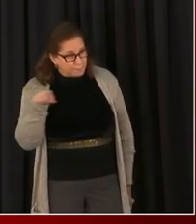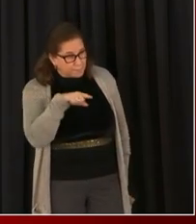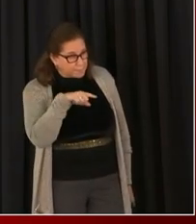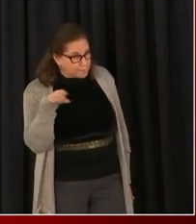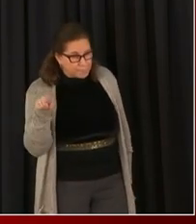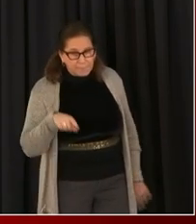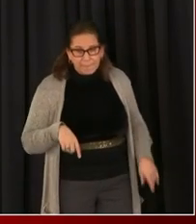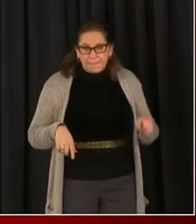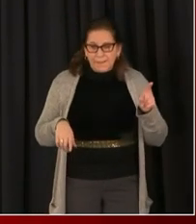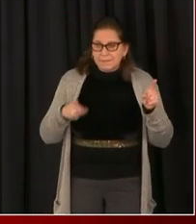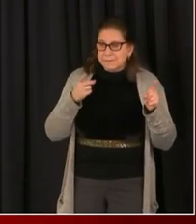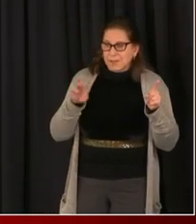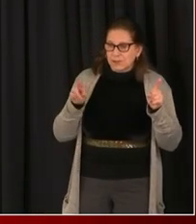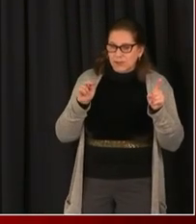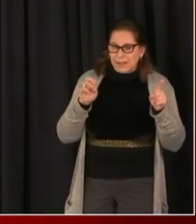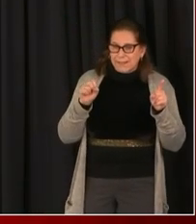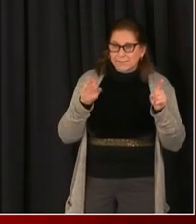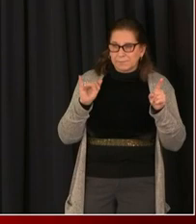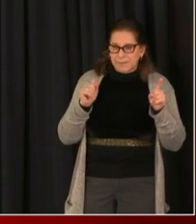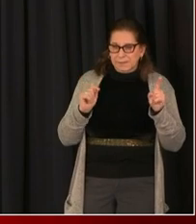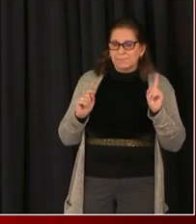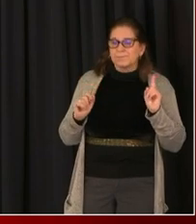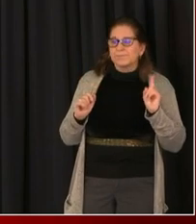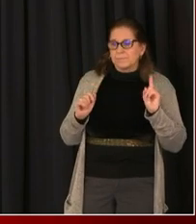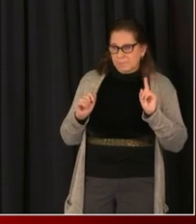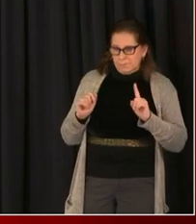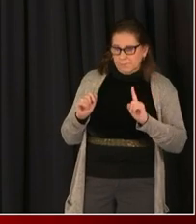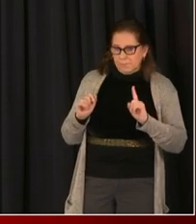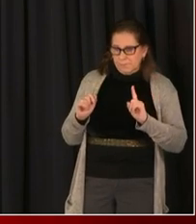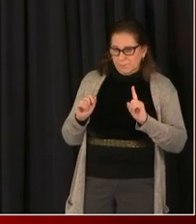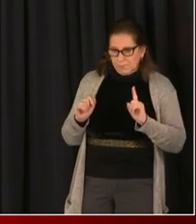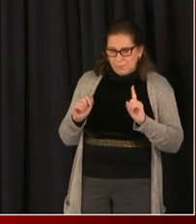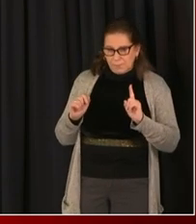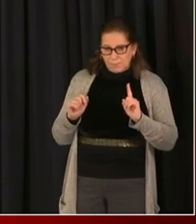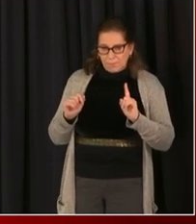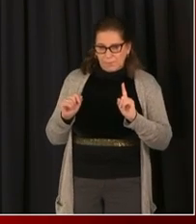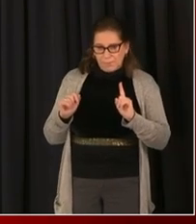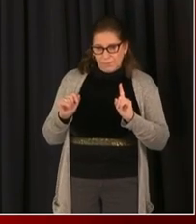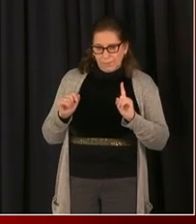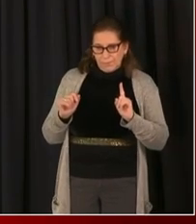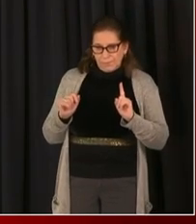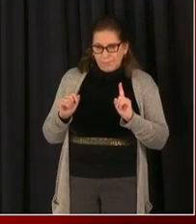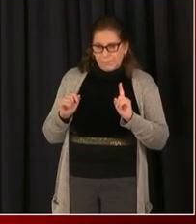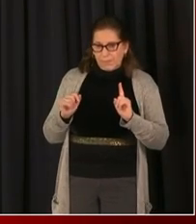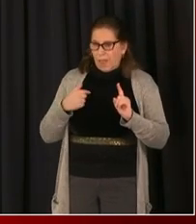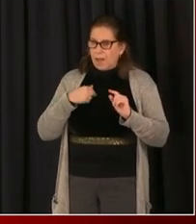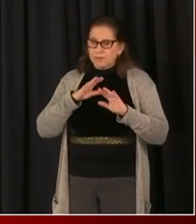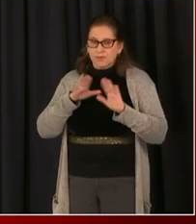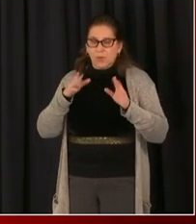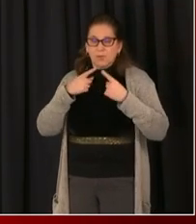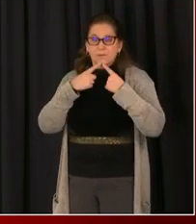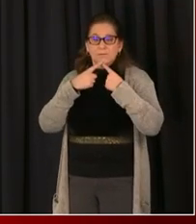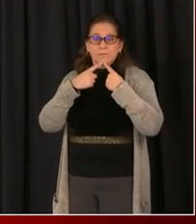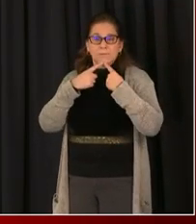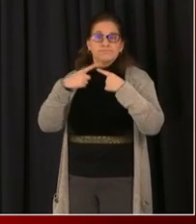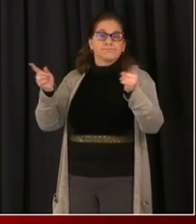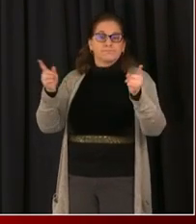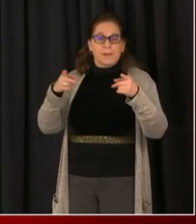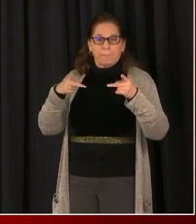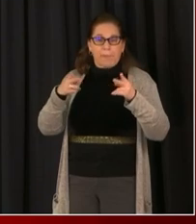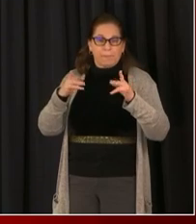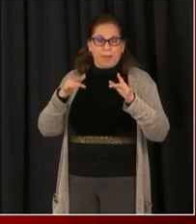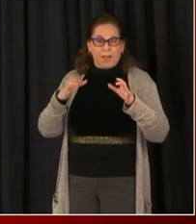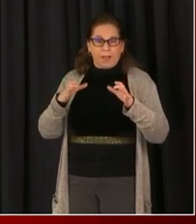question. We are not going to publish the locations of any of the settings. This will be the